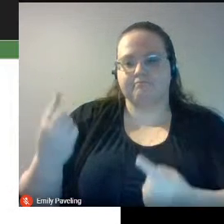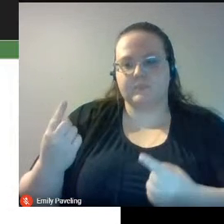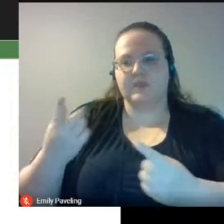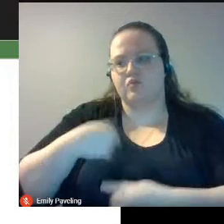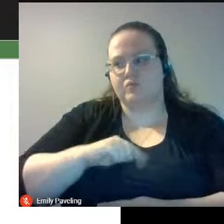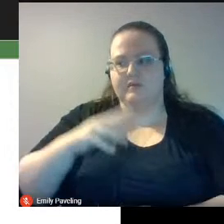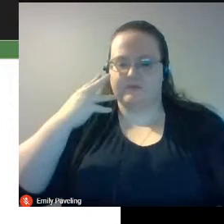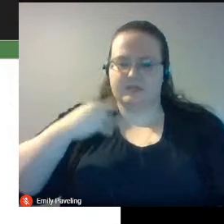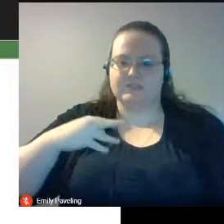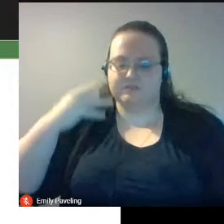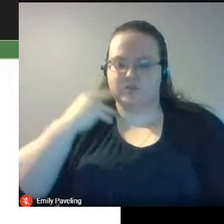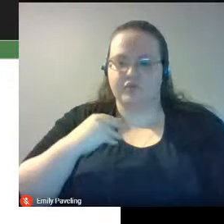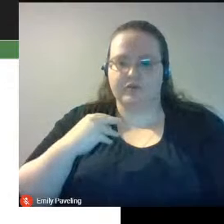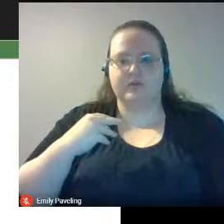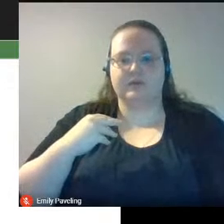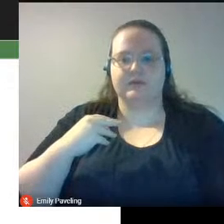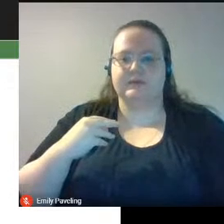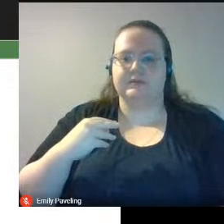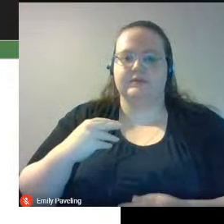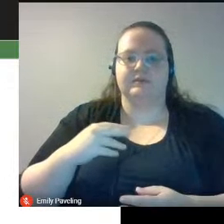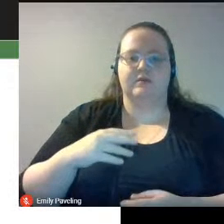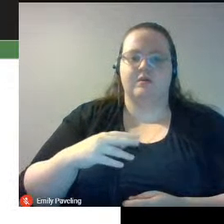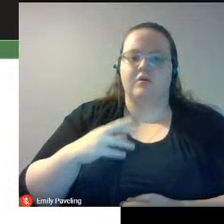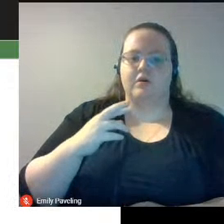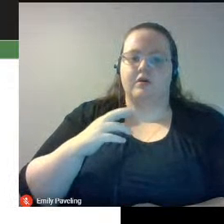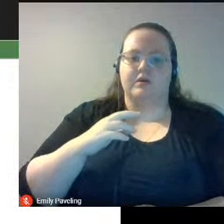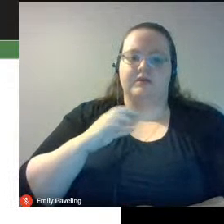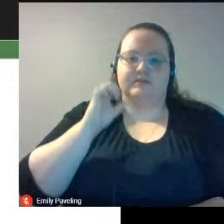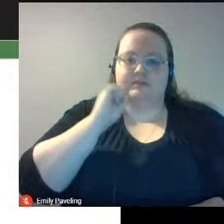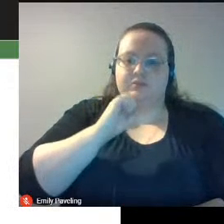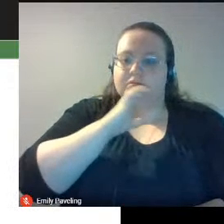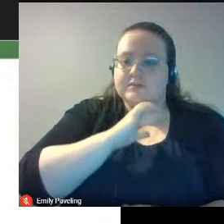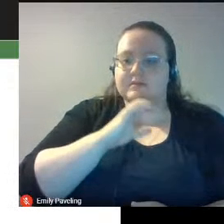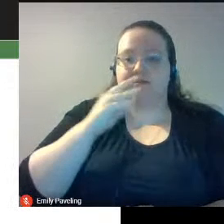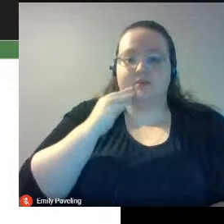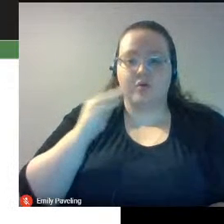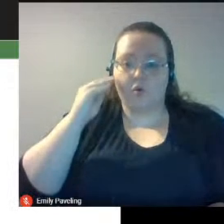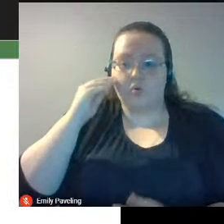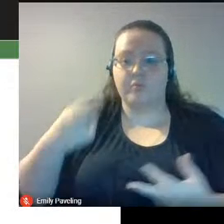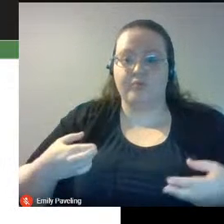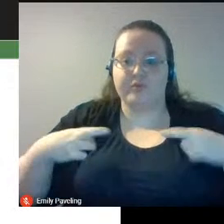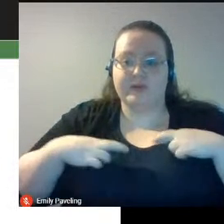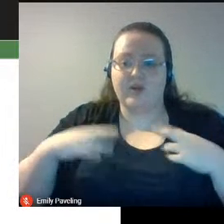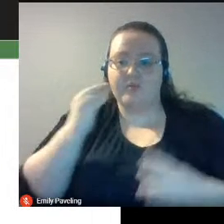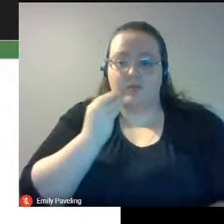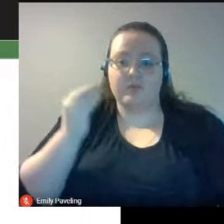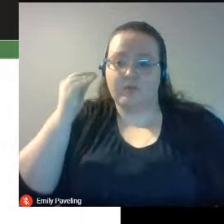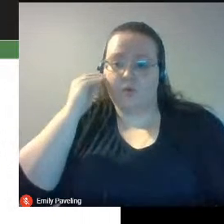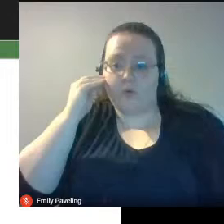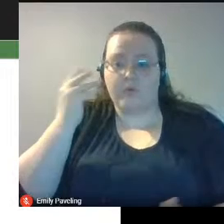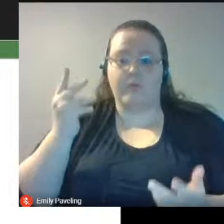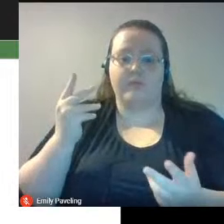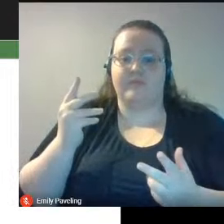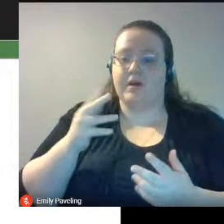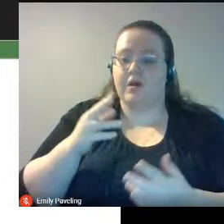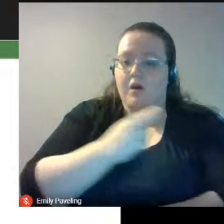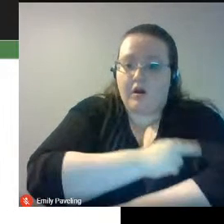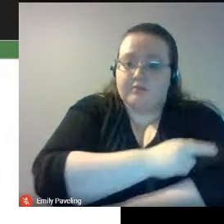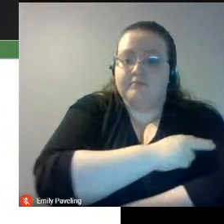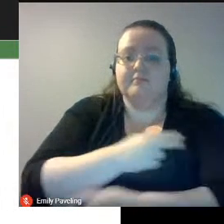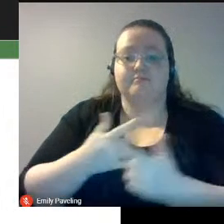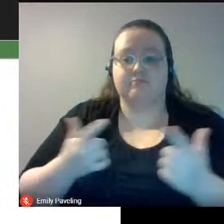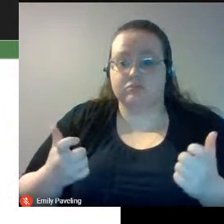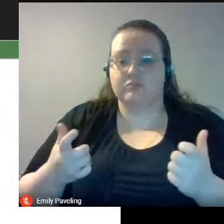homes, childcare centers, all of which have been operational throughout the pandemic. We have prevented many